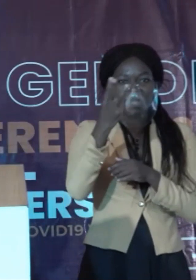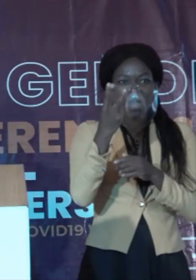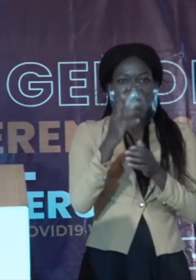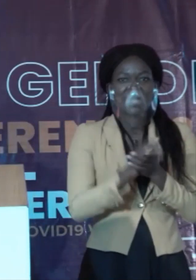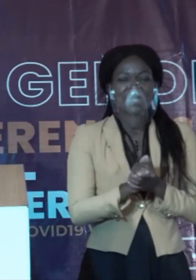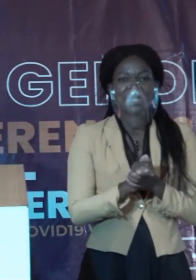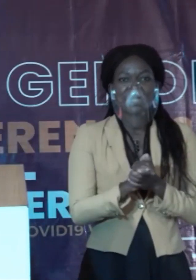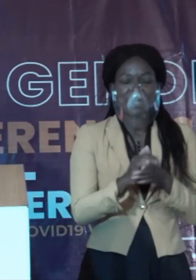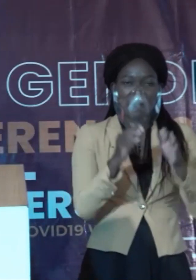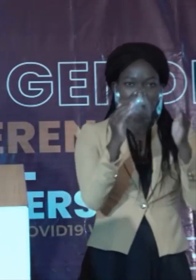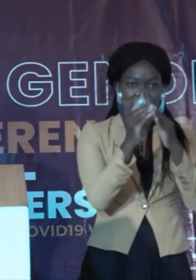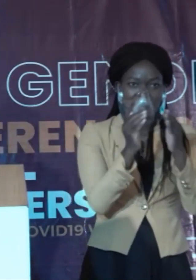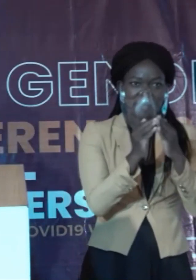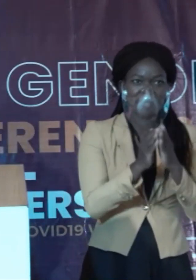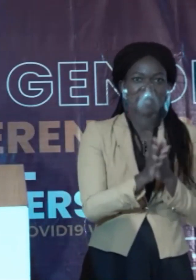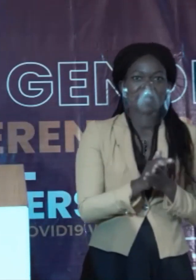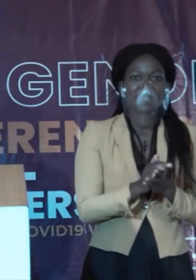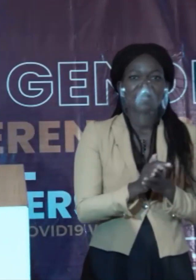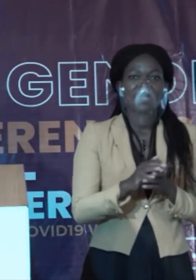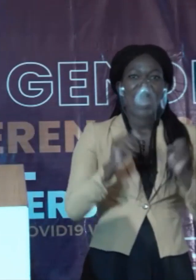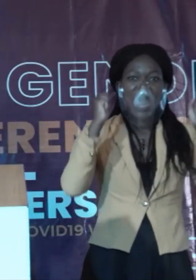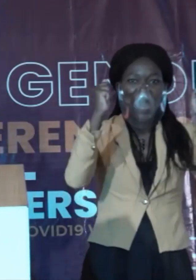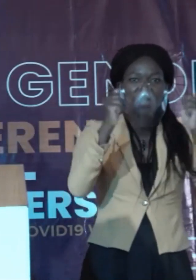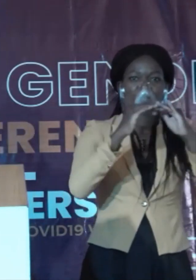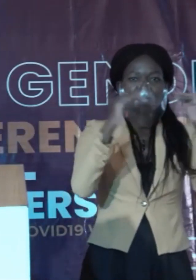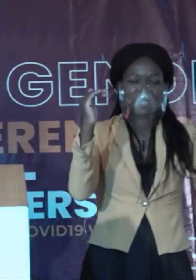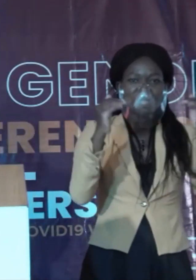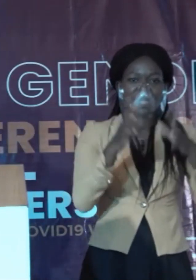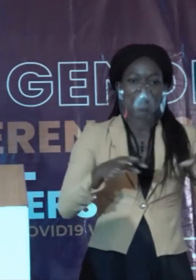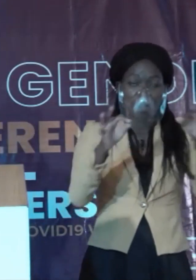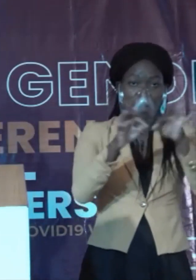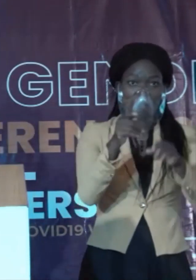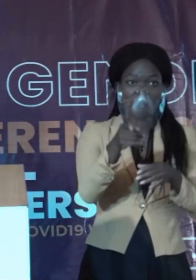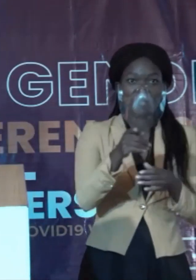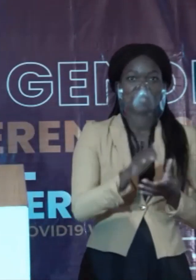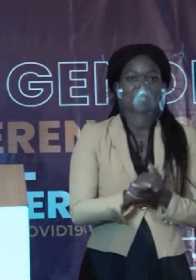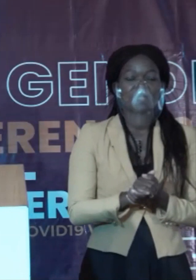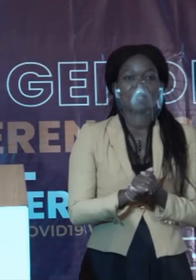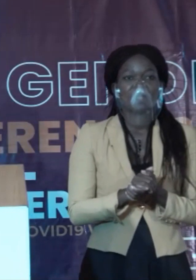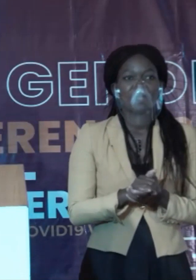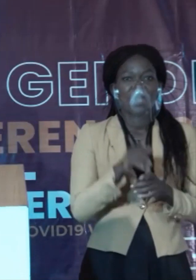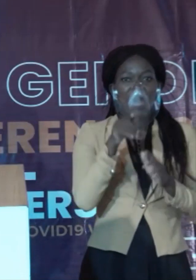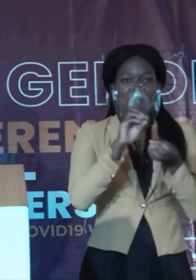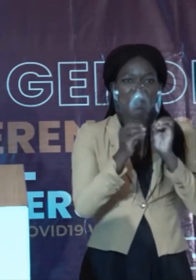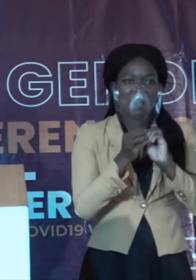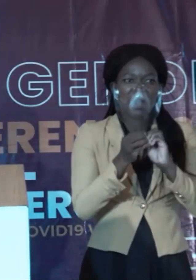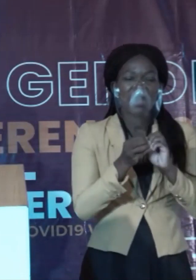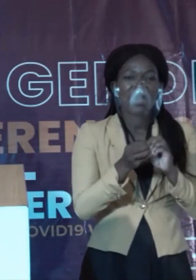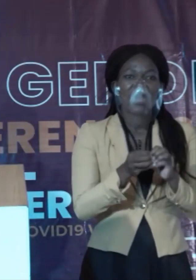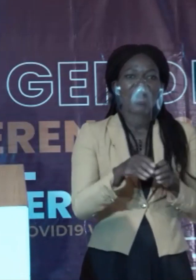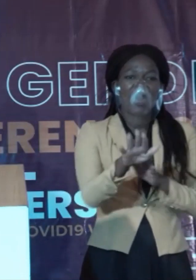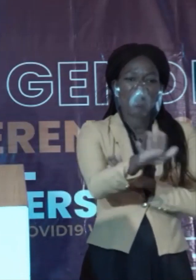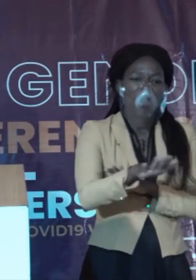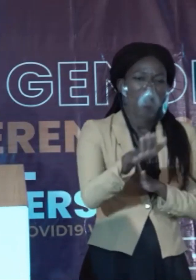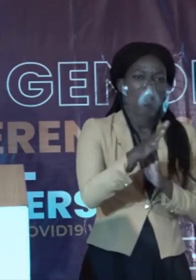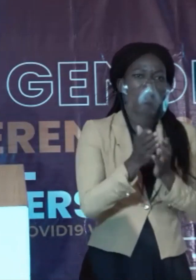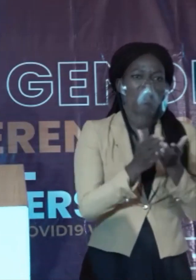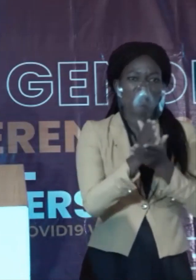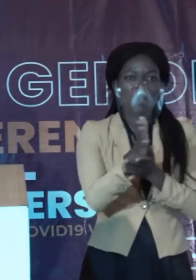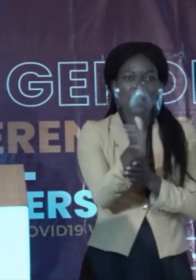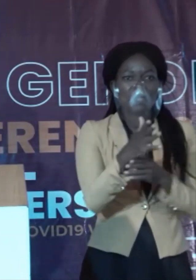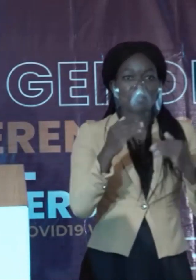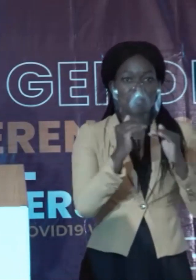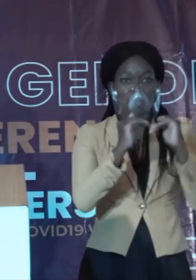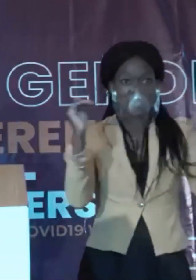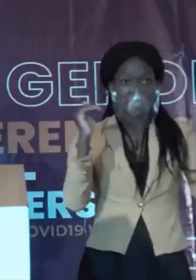annual Gender Equality Conference, which is a conference organized locally by the Minister of Gender,